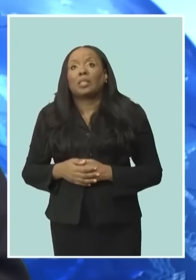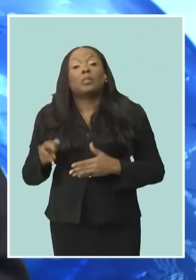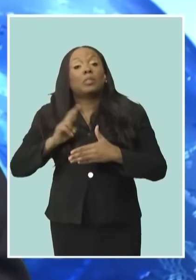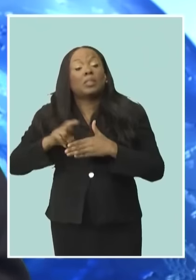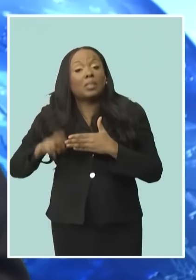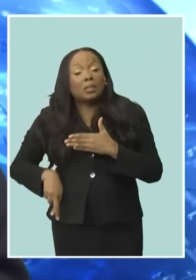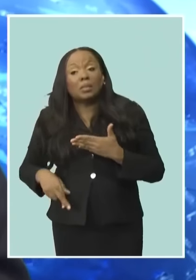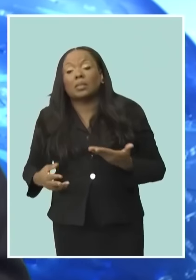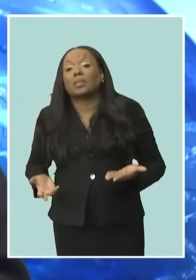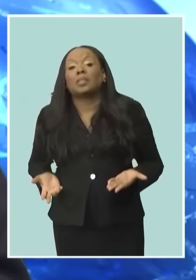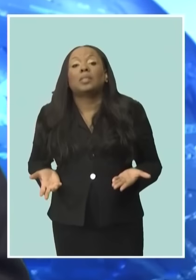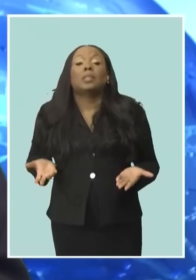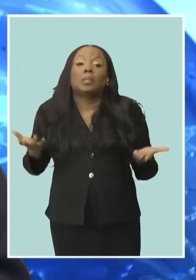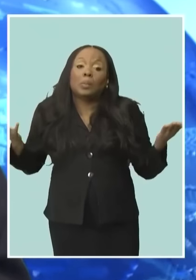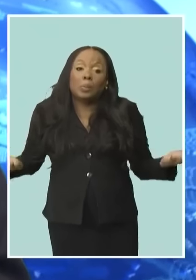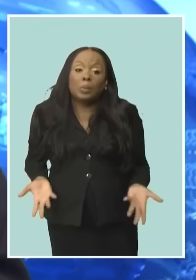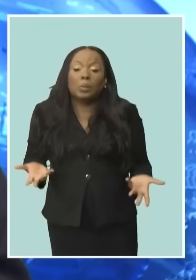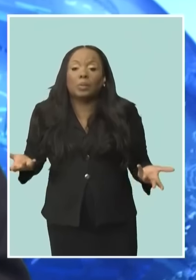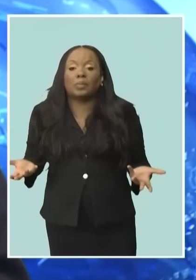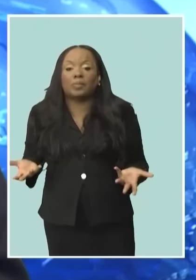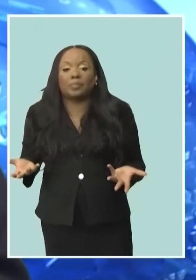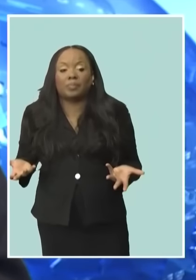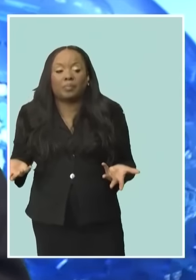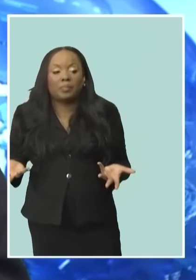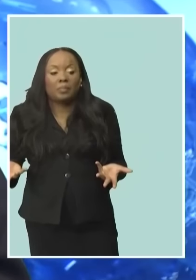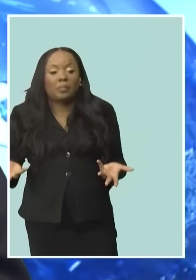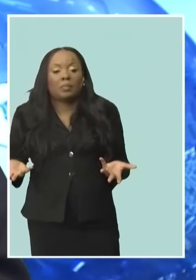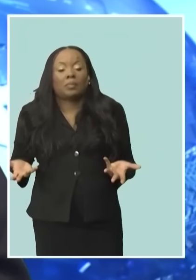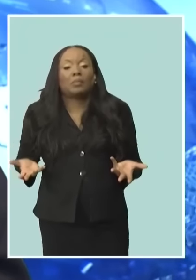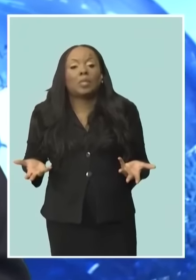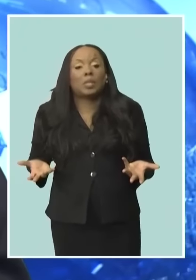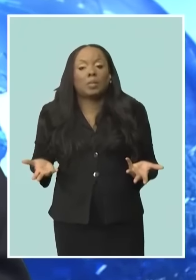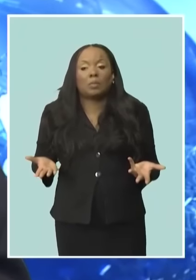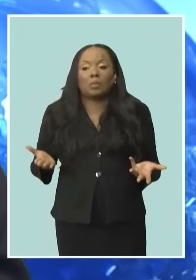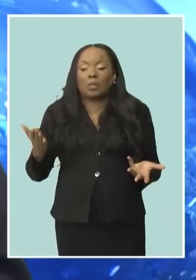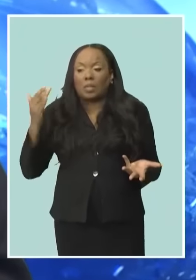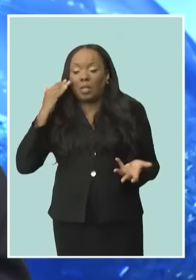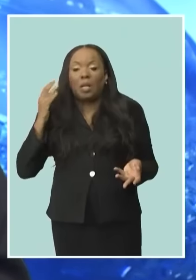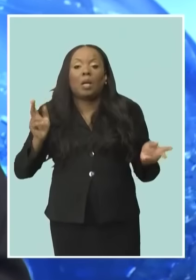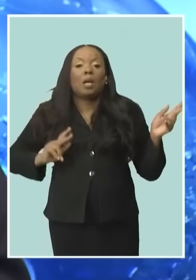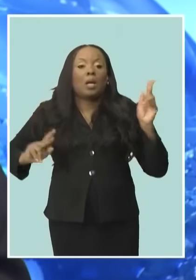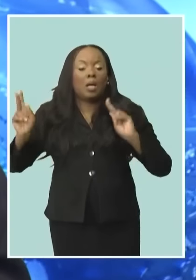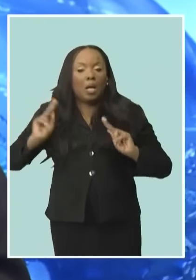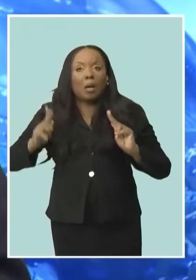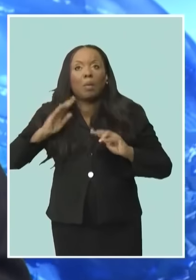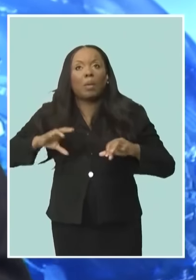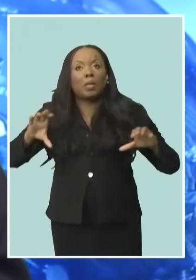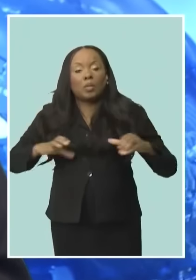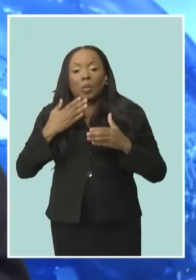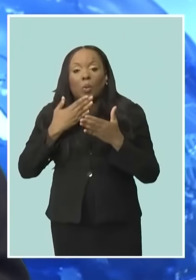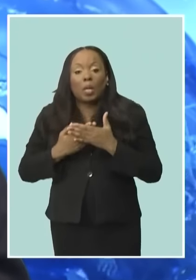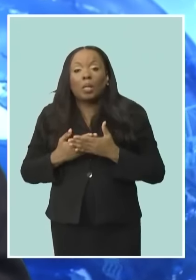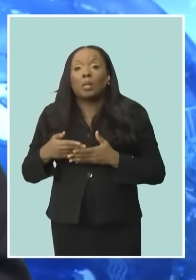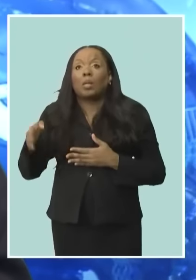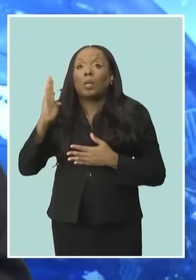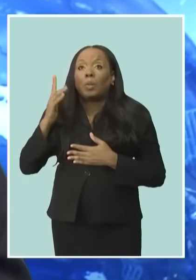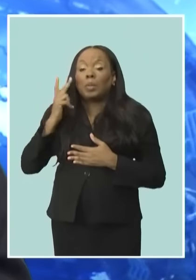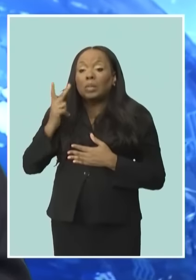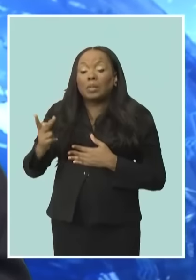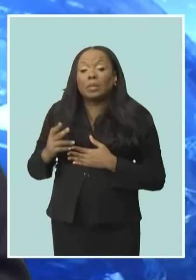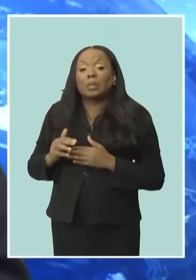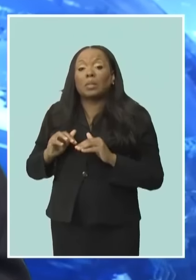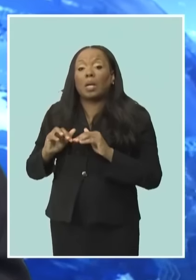reasonable expectation that the independent candidates will do well. I think we have to see how the DLP does. But again, the expectation